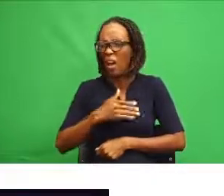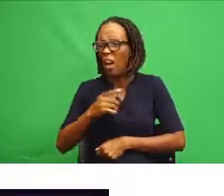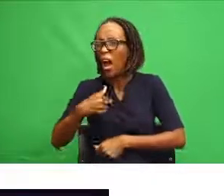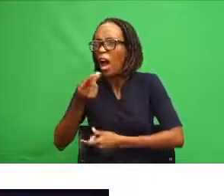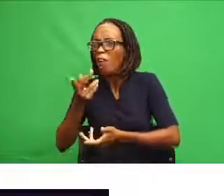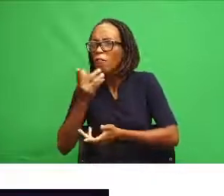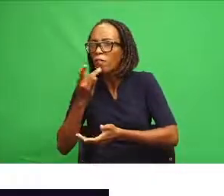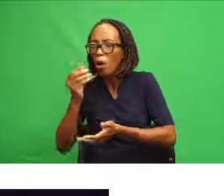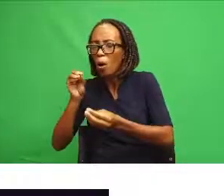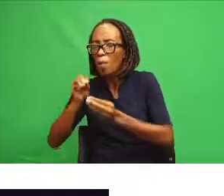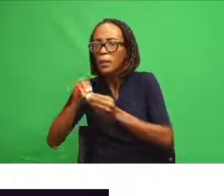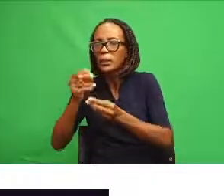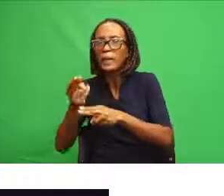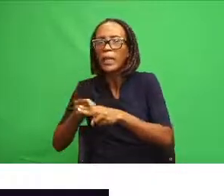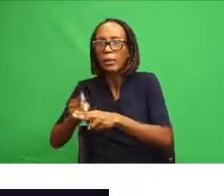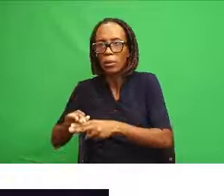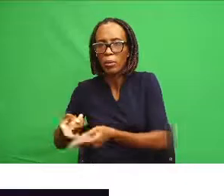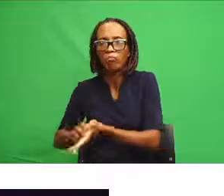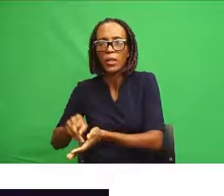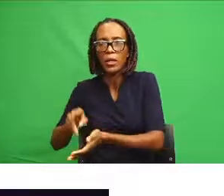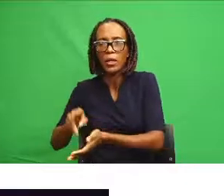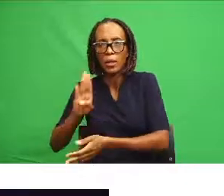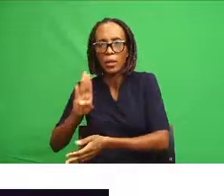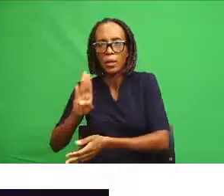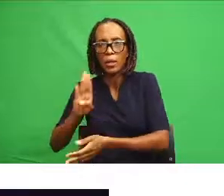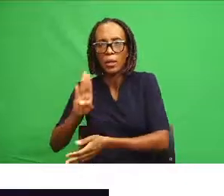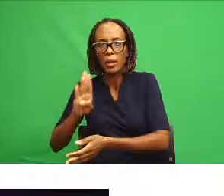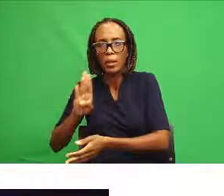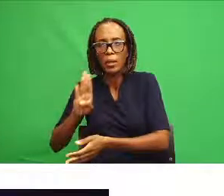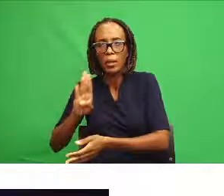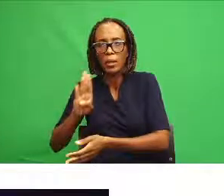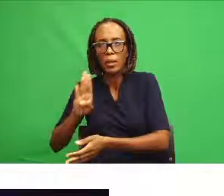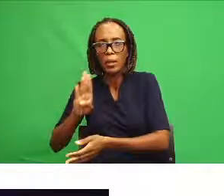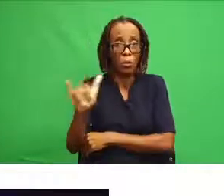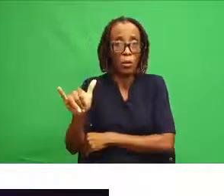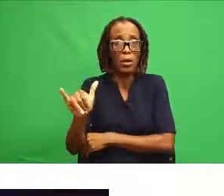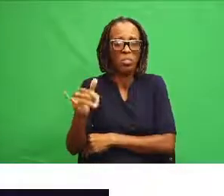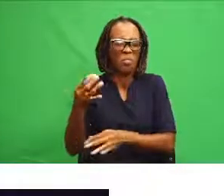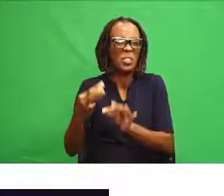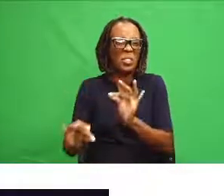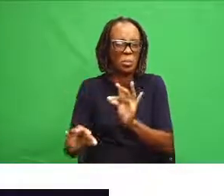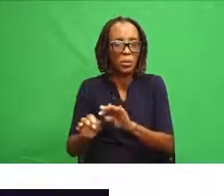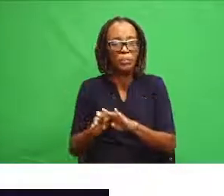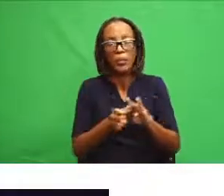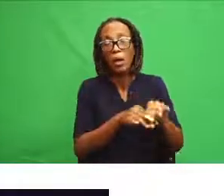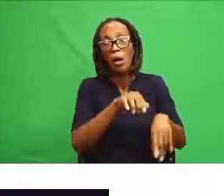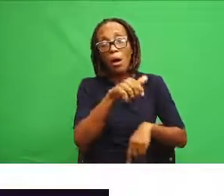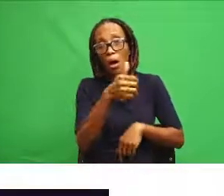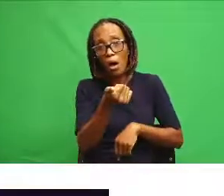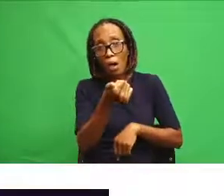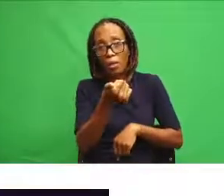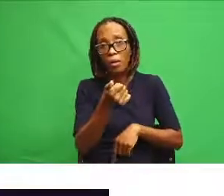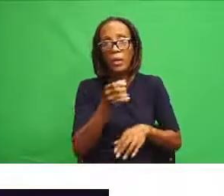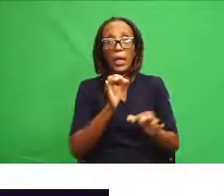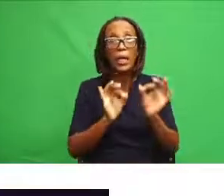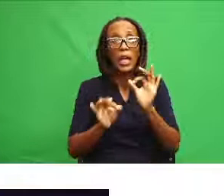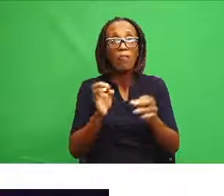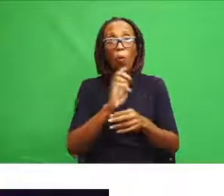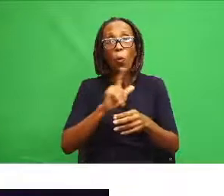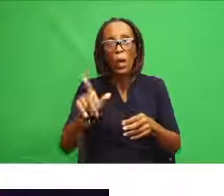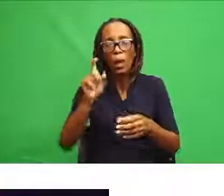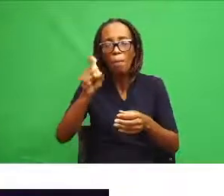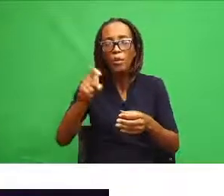will or not. Now, there's another issue relative to the route of doing a will, and that is that in doing a will, you have to